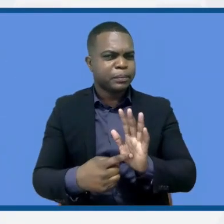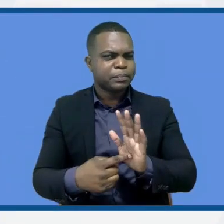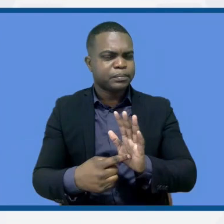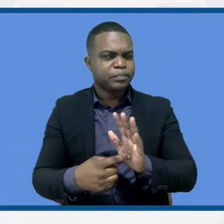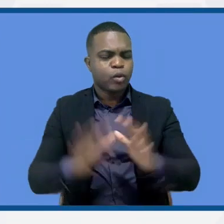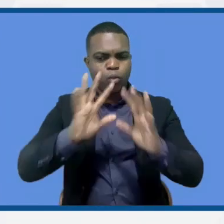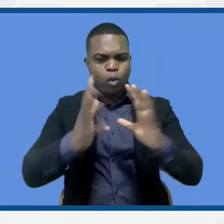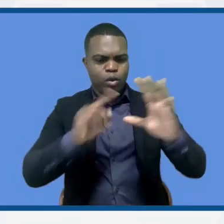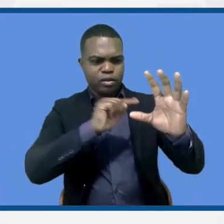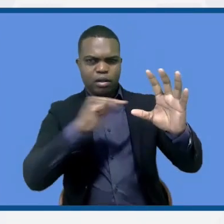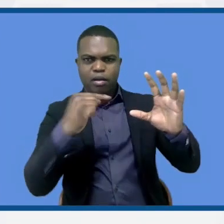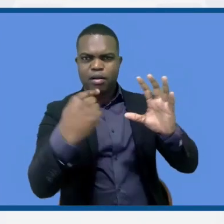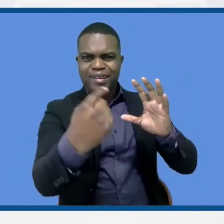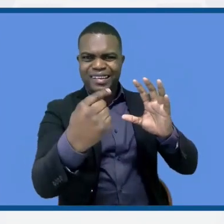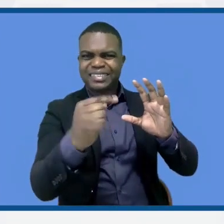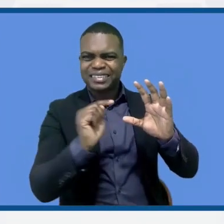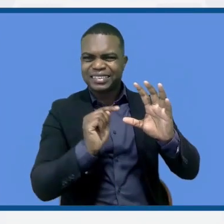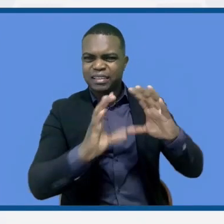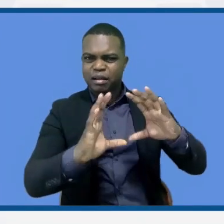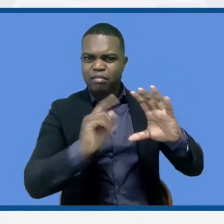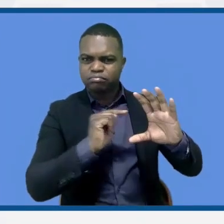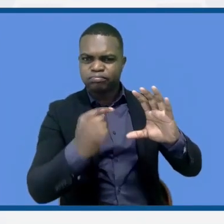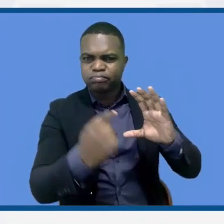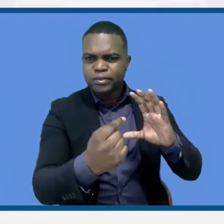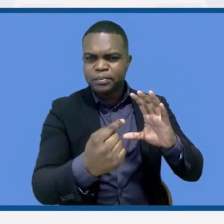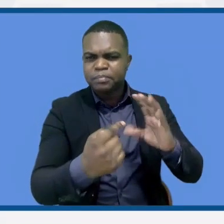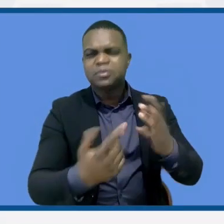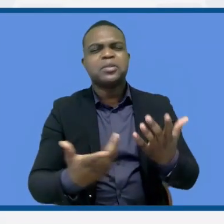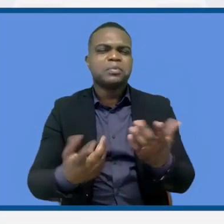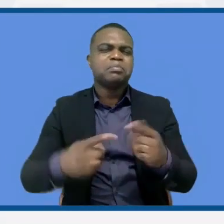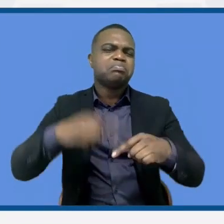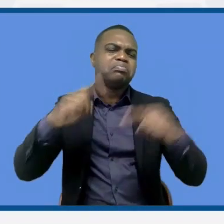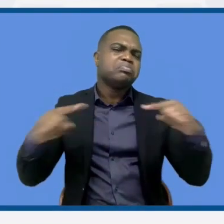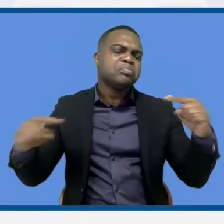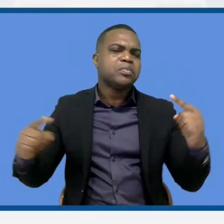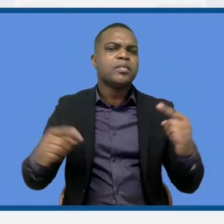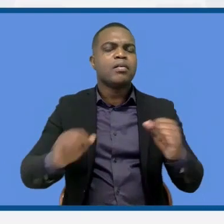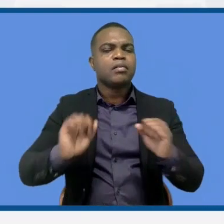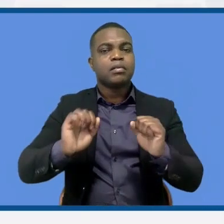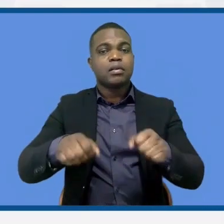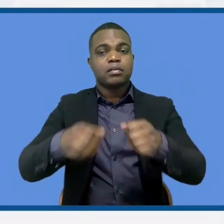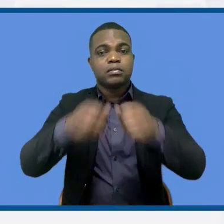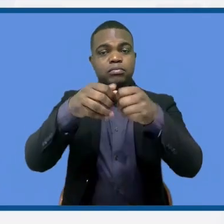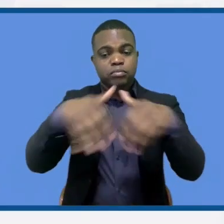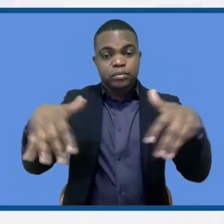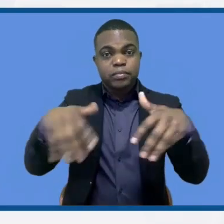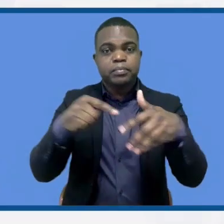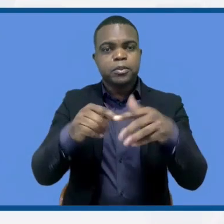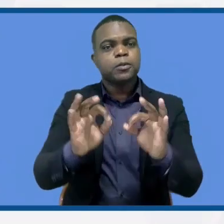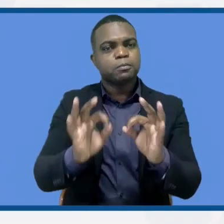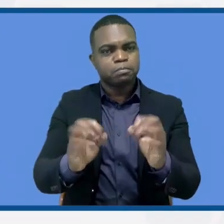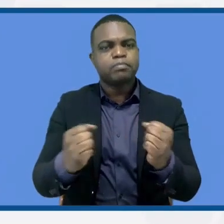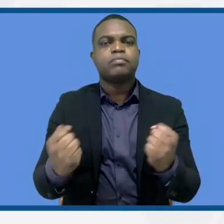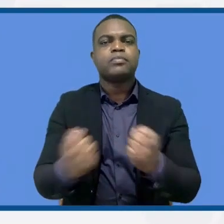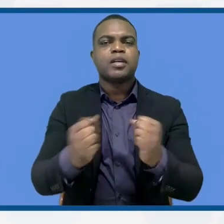Infrastructure plays an essential role in reducing the inequality gaps. Access to public services,